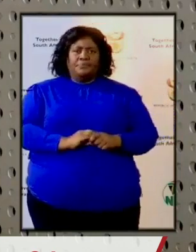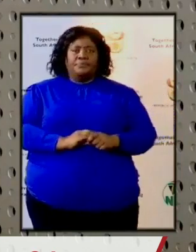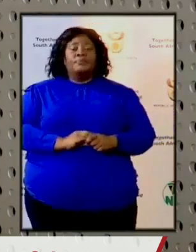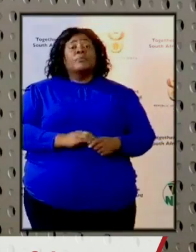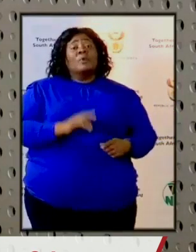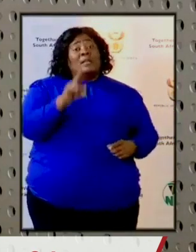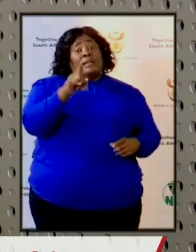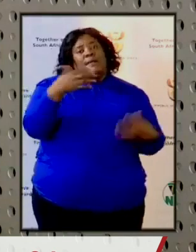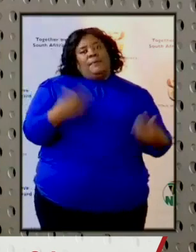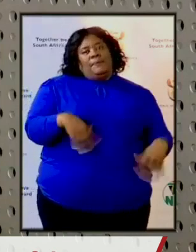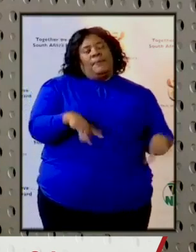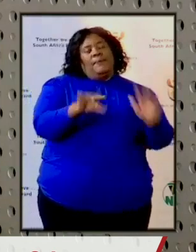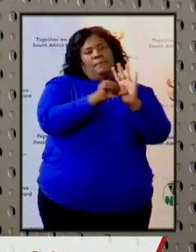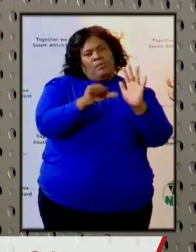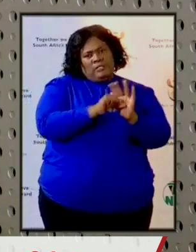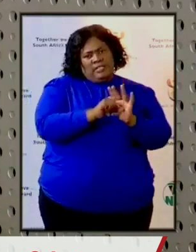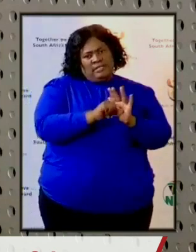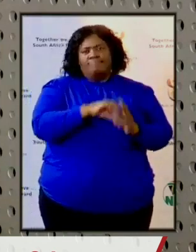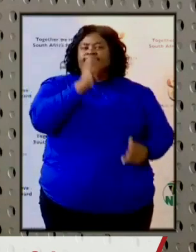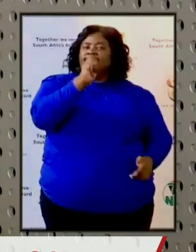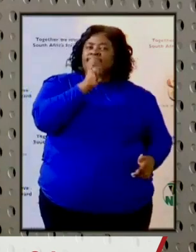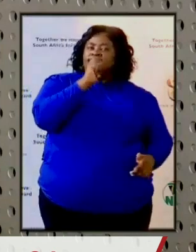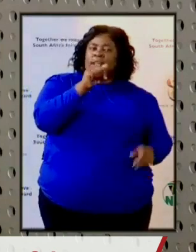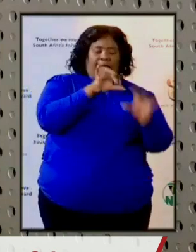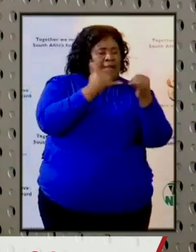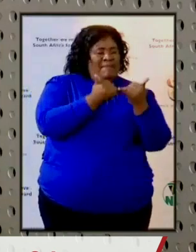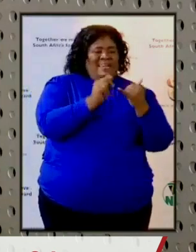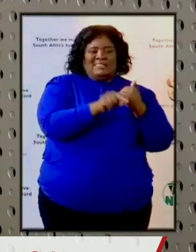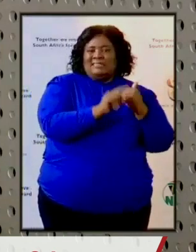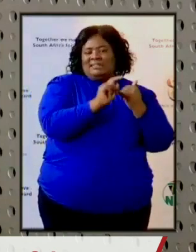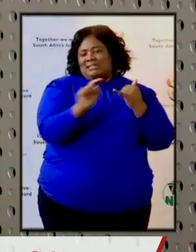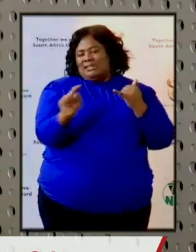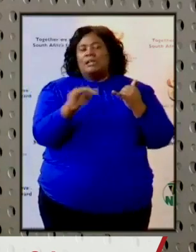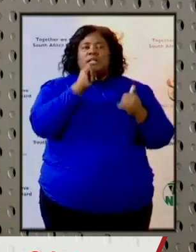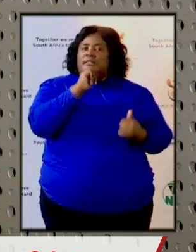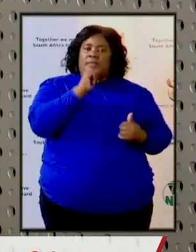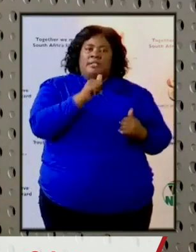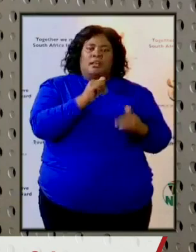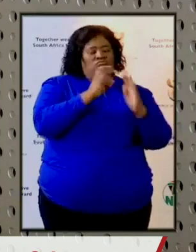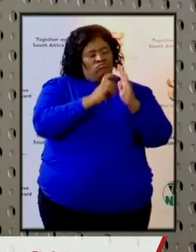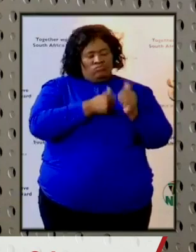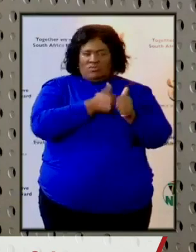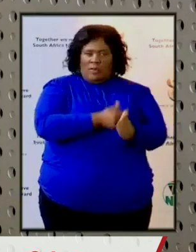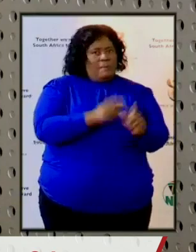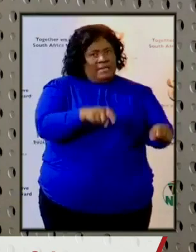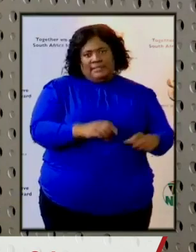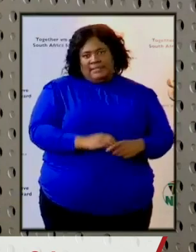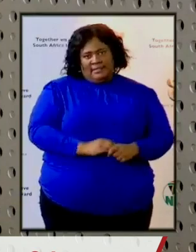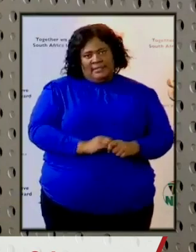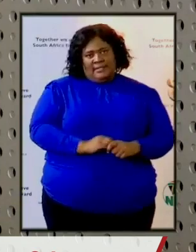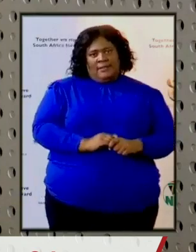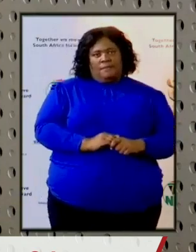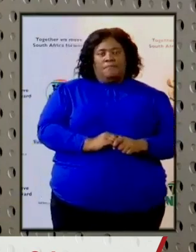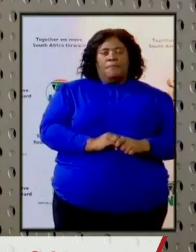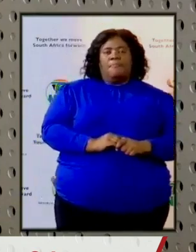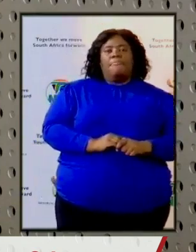is very important. It doesn't matter what company it is, those preparations are important.